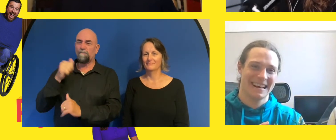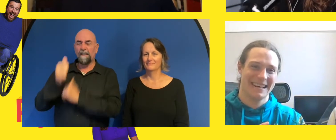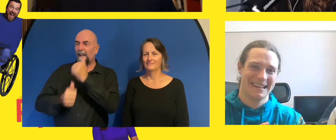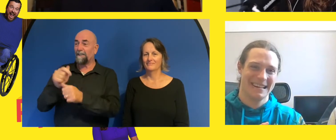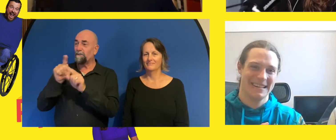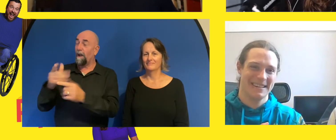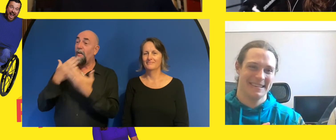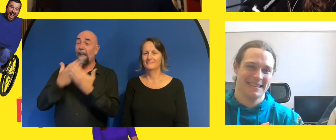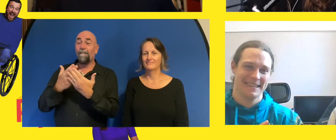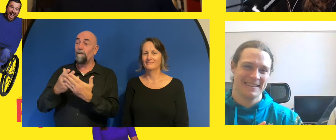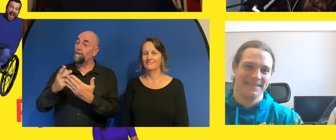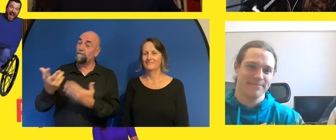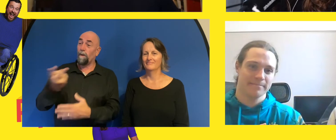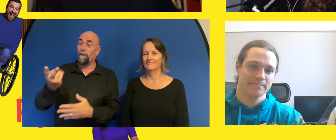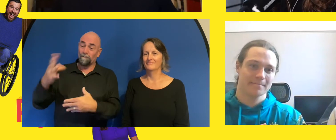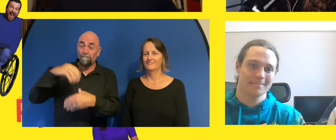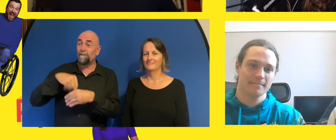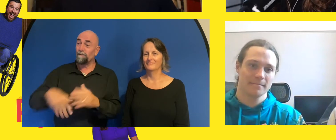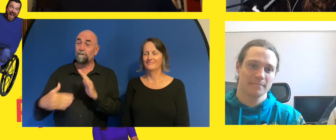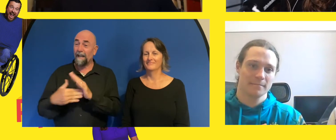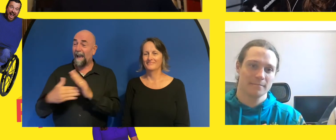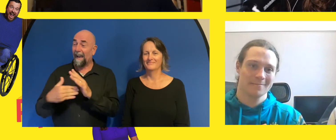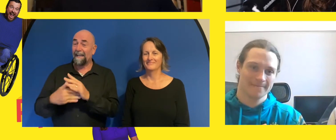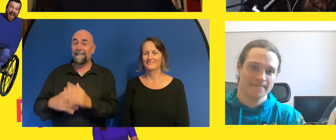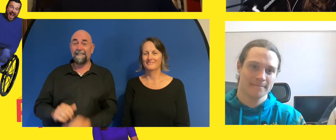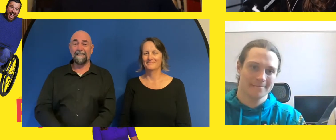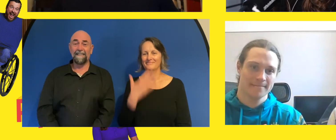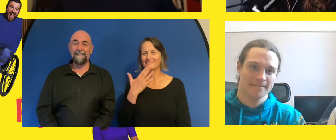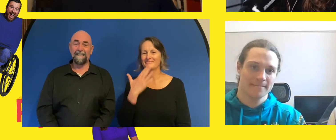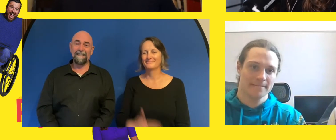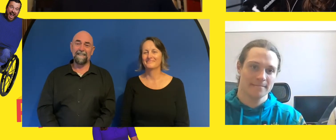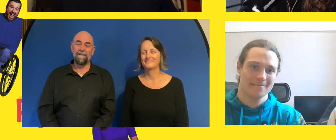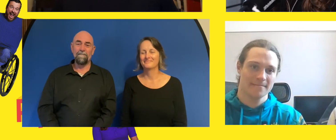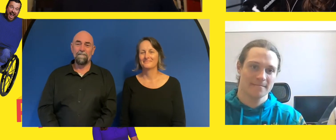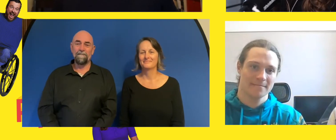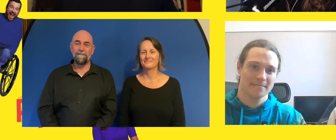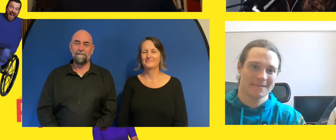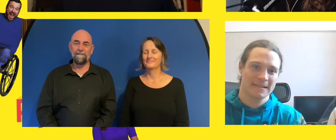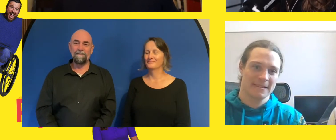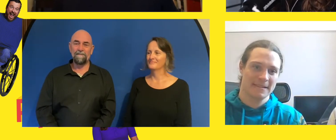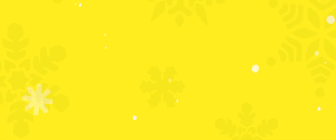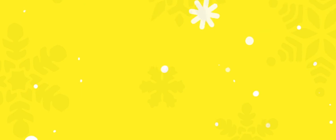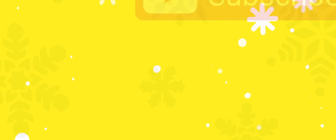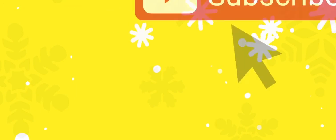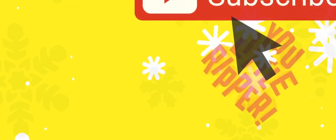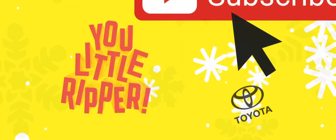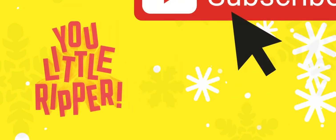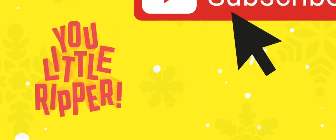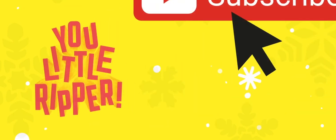So congratulations, super proud, honoured that you're a teammate, and thanks for joining us on You Little